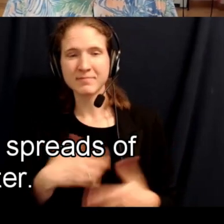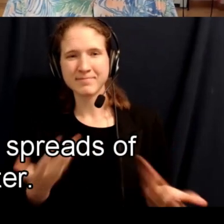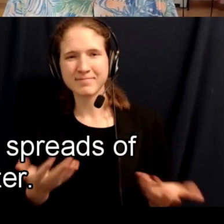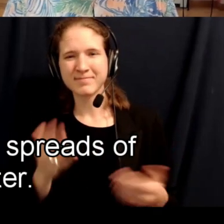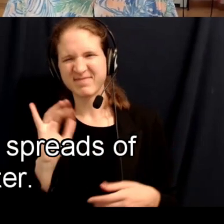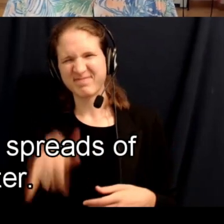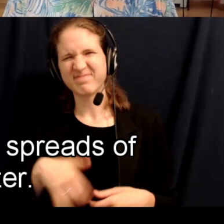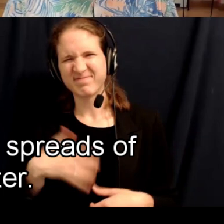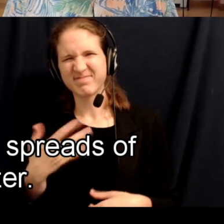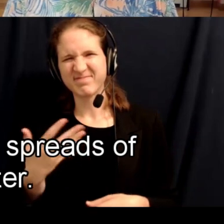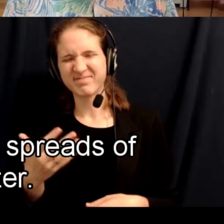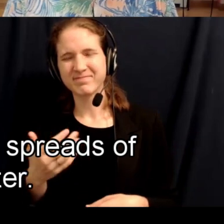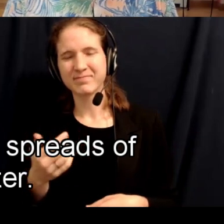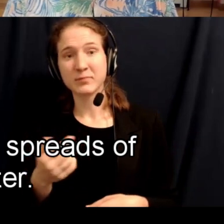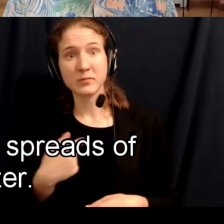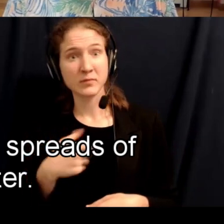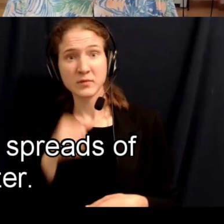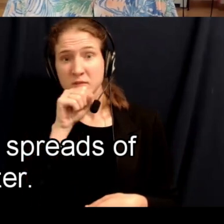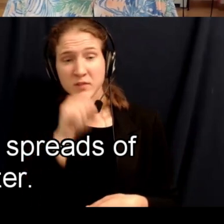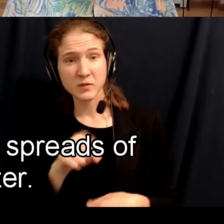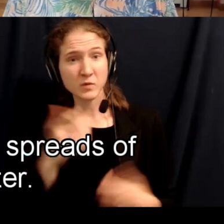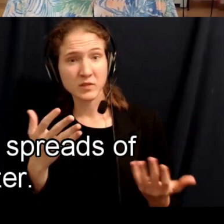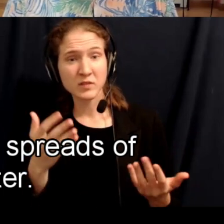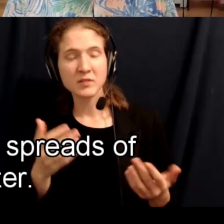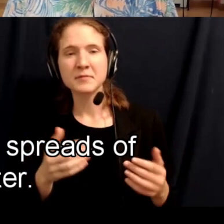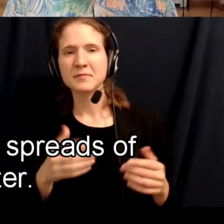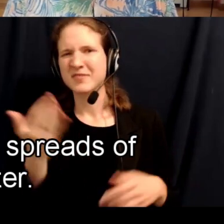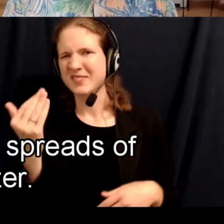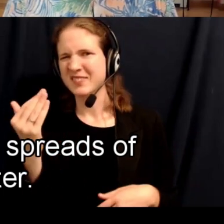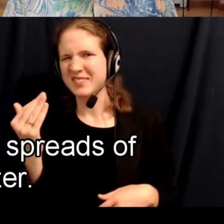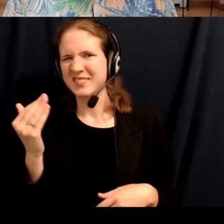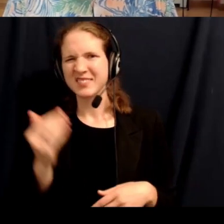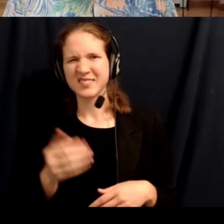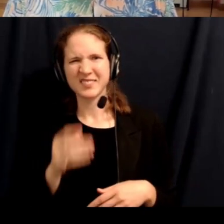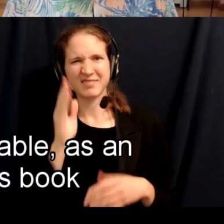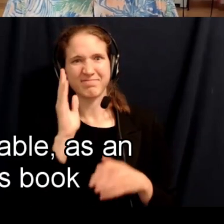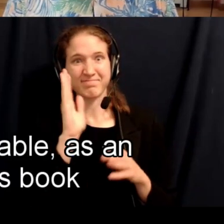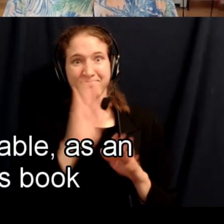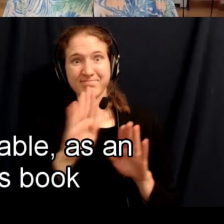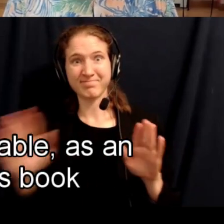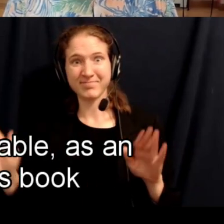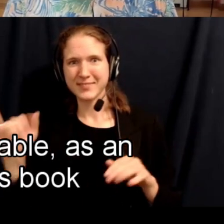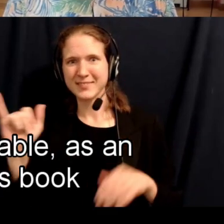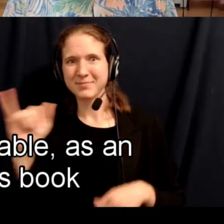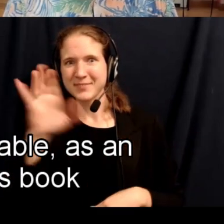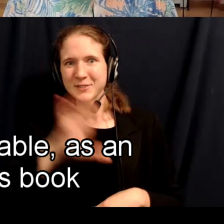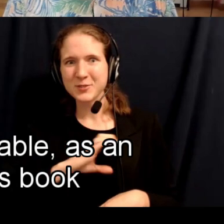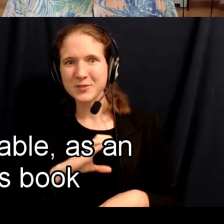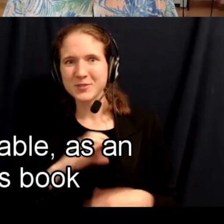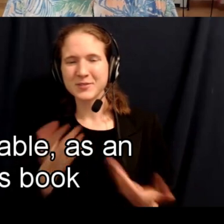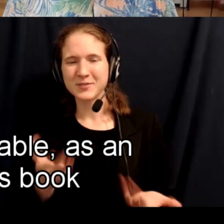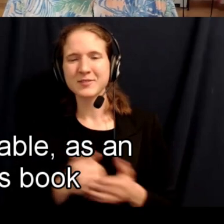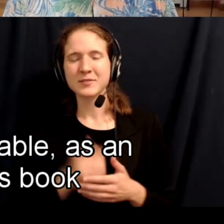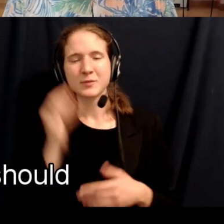That was like I love being able to do, 15 spreads of the same character. Basically, you should be able,